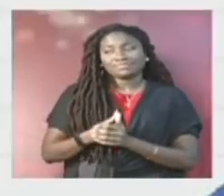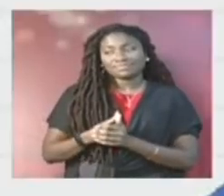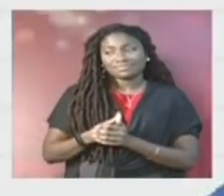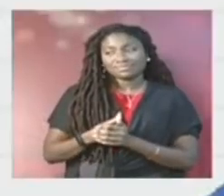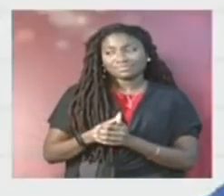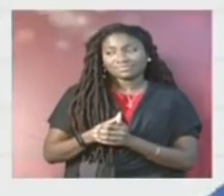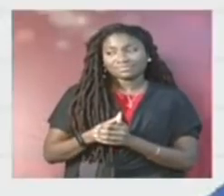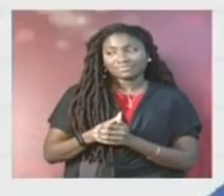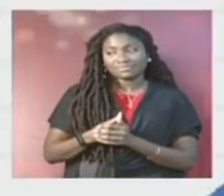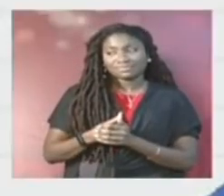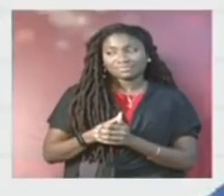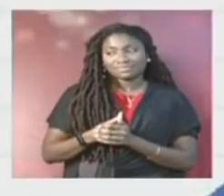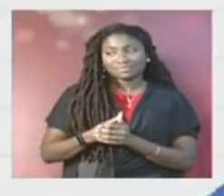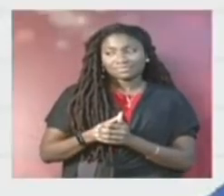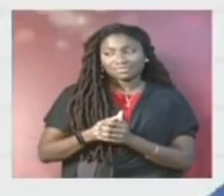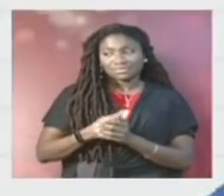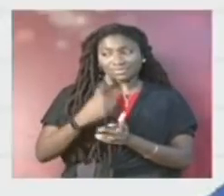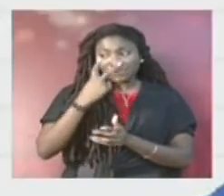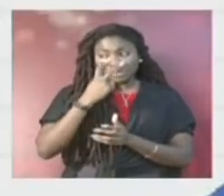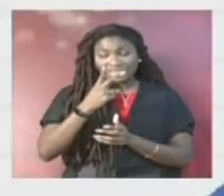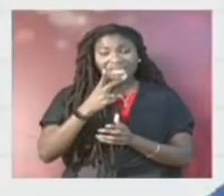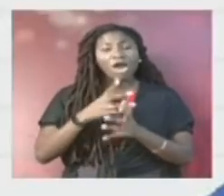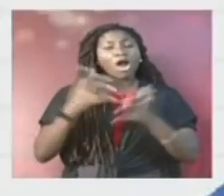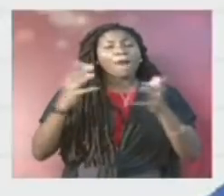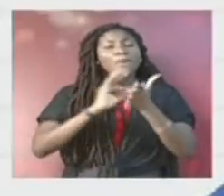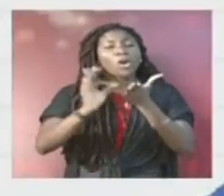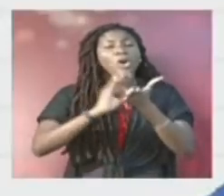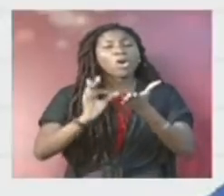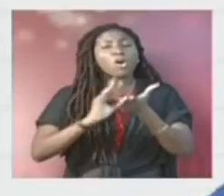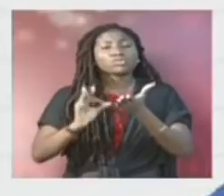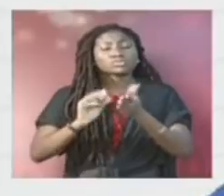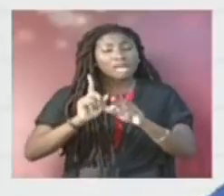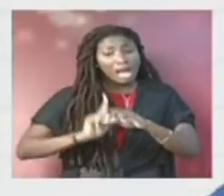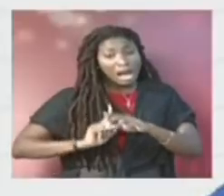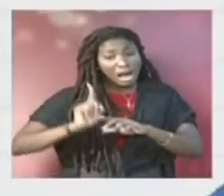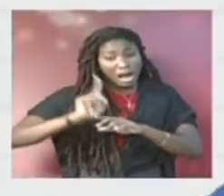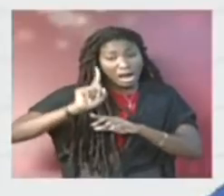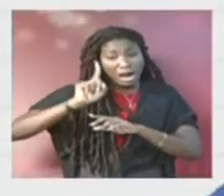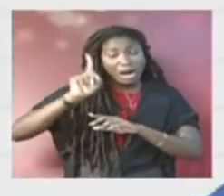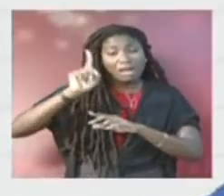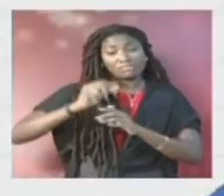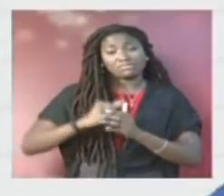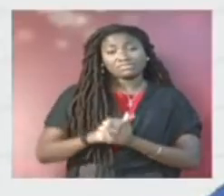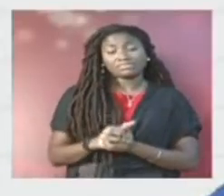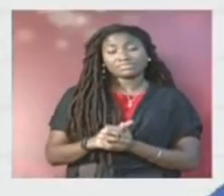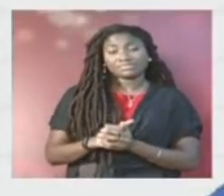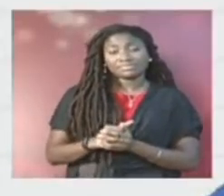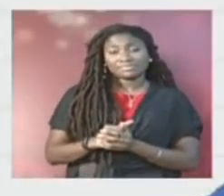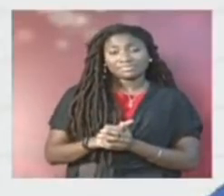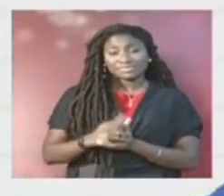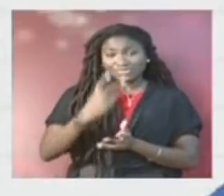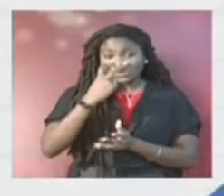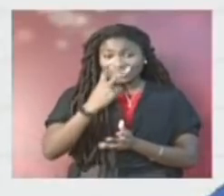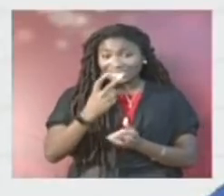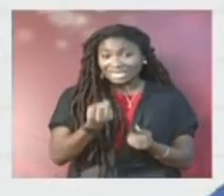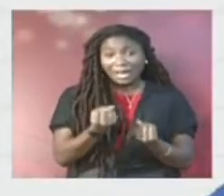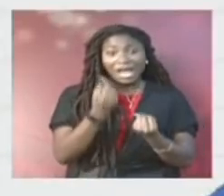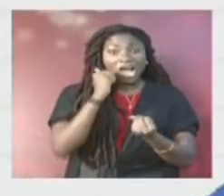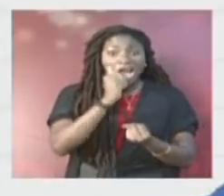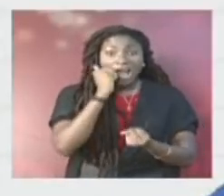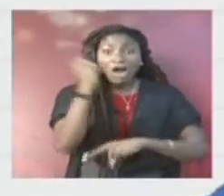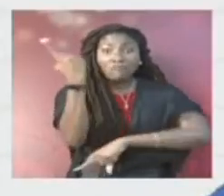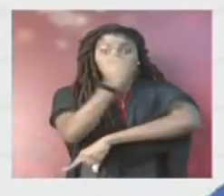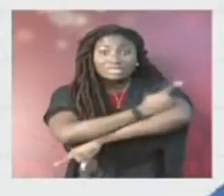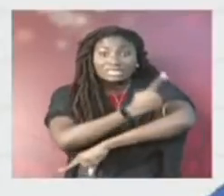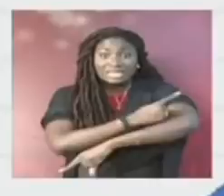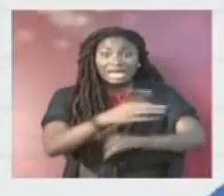bars, they are actually already above that green line. So we are already accelerating at a pace that exceeded the pace